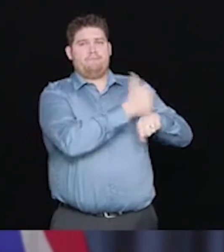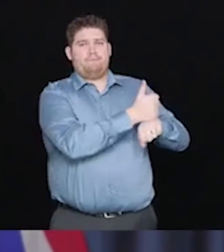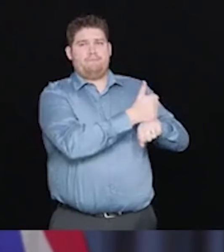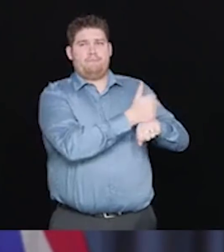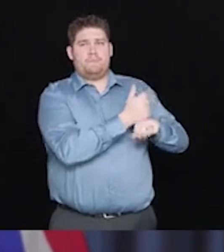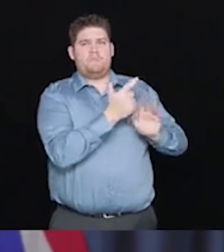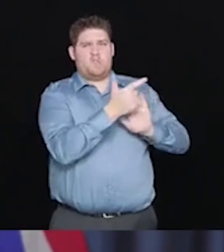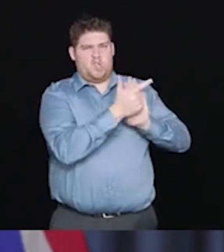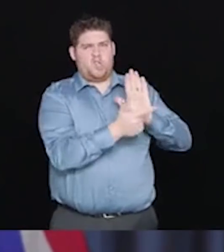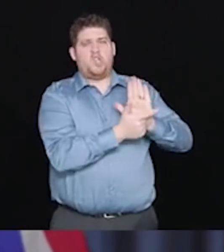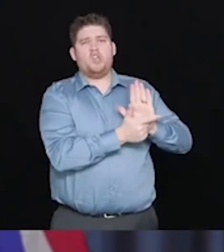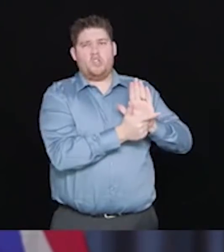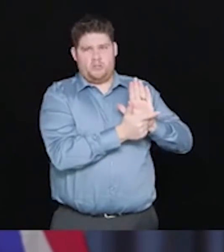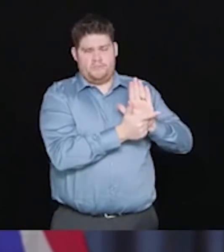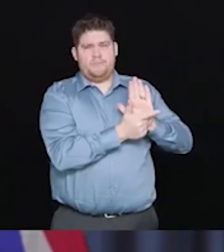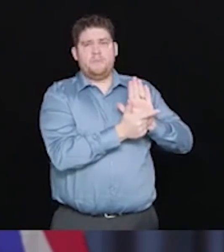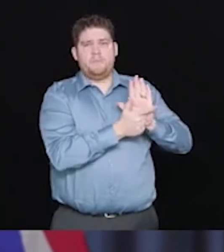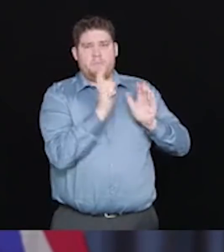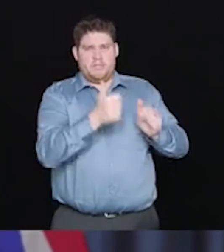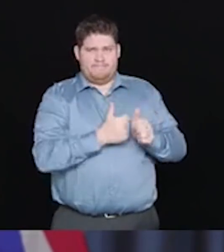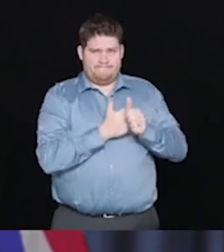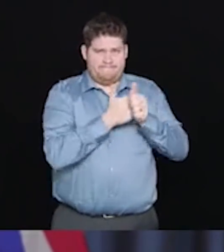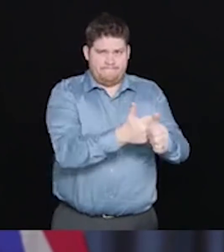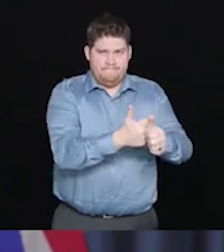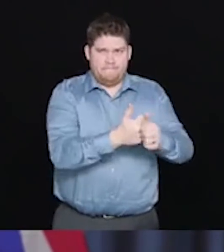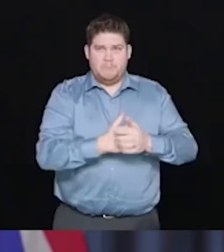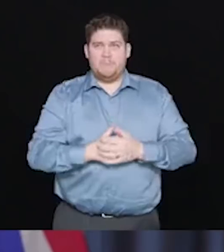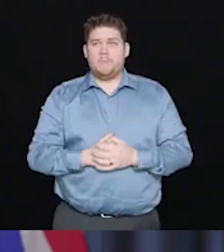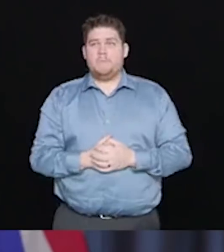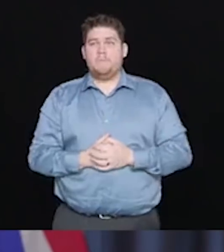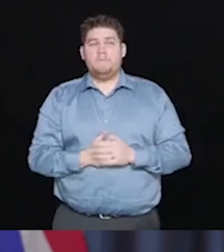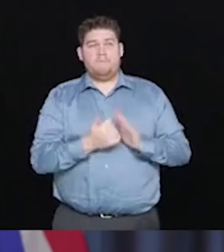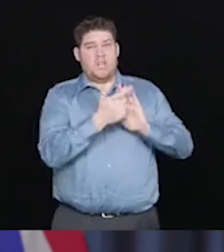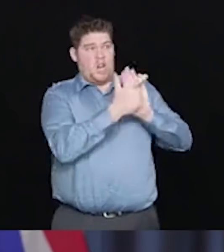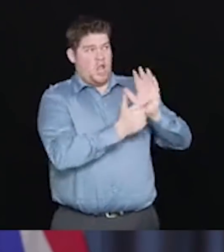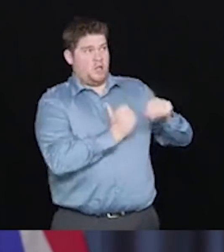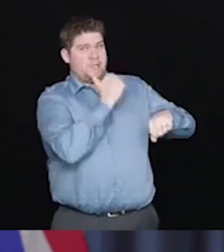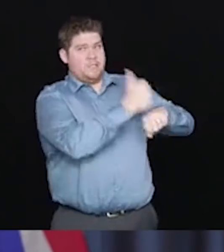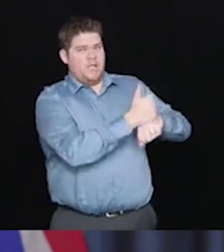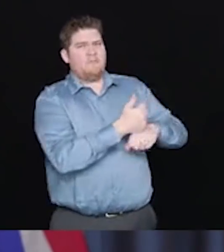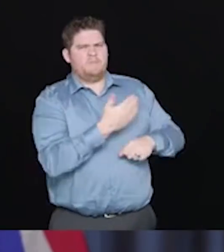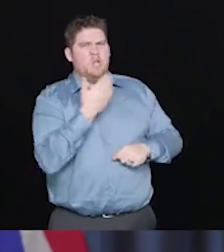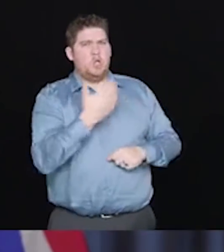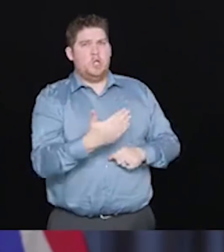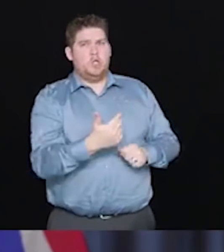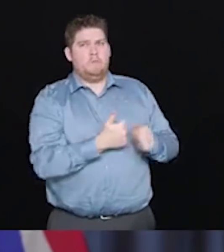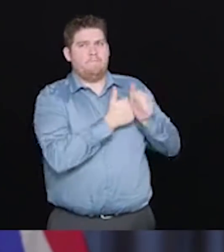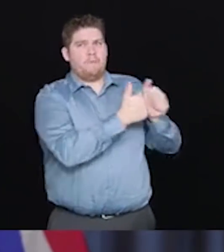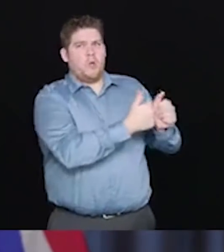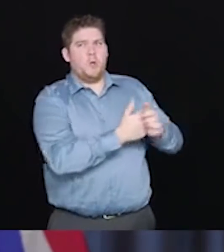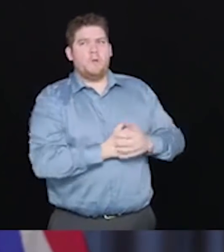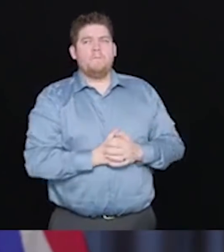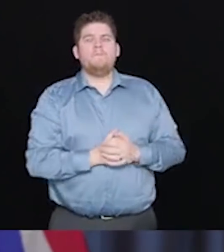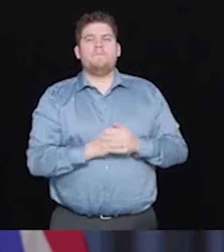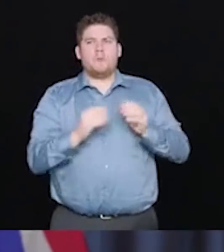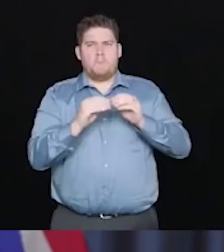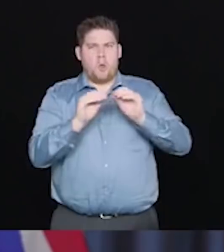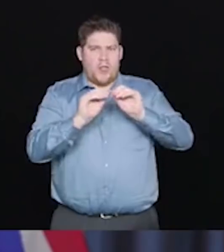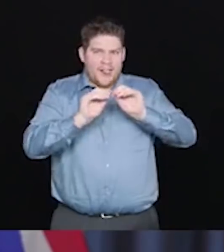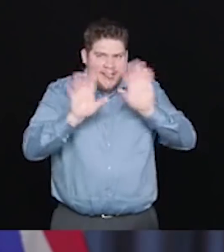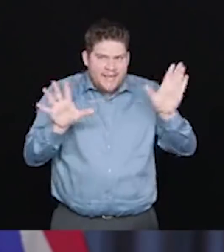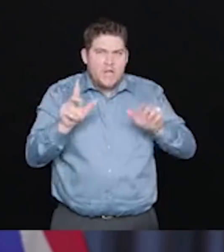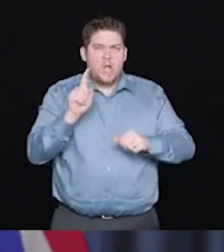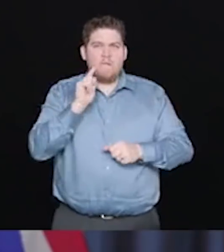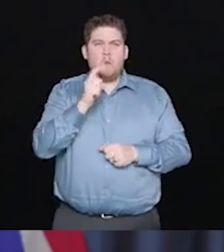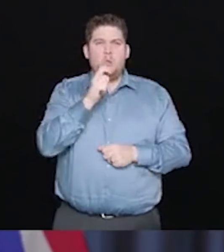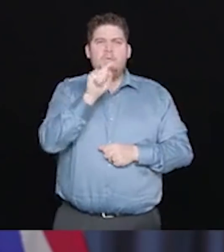this will help clarify things, as I know a number of different municipalities were looking at different definitions of who essential workers